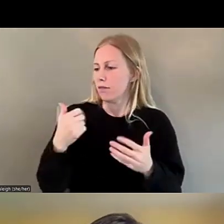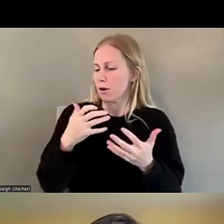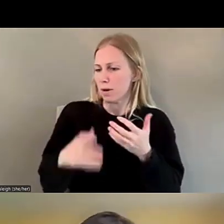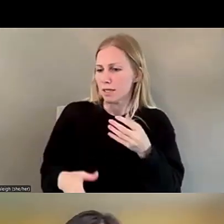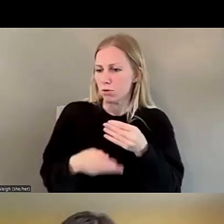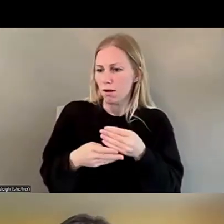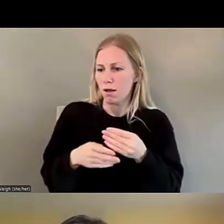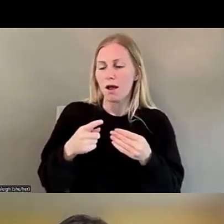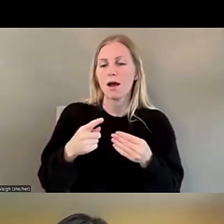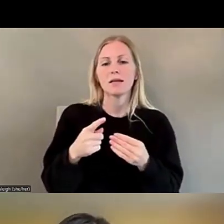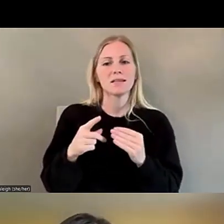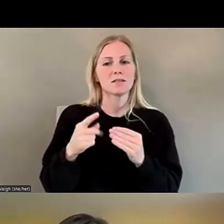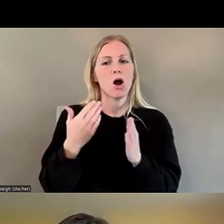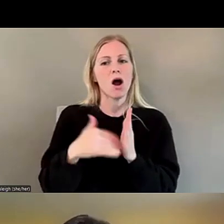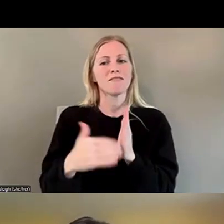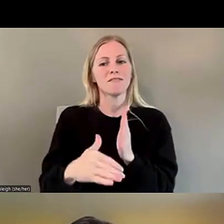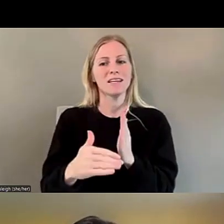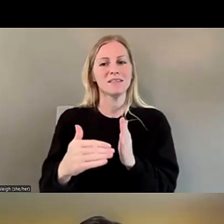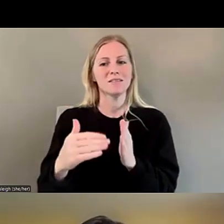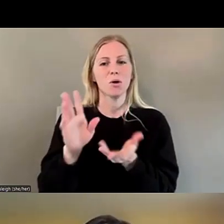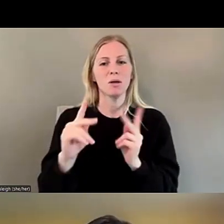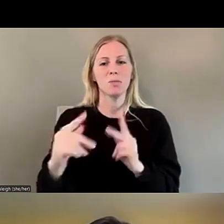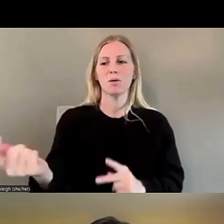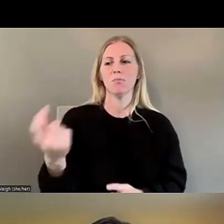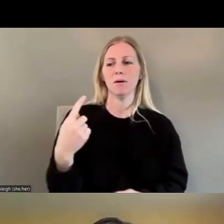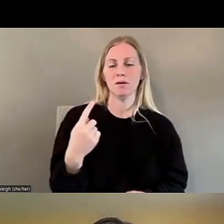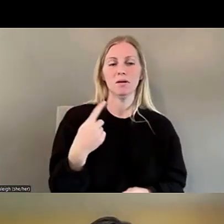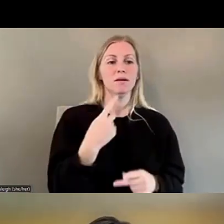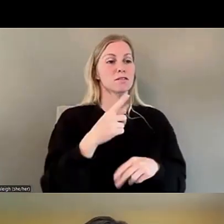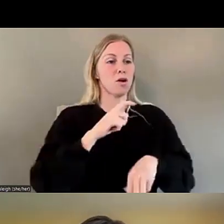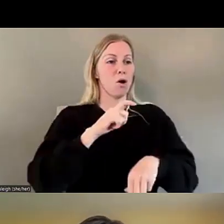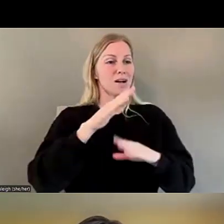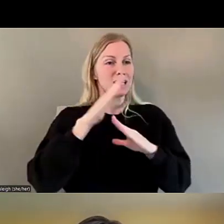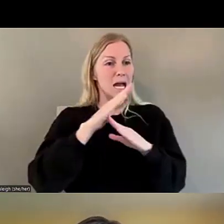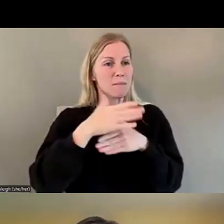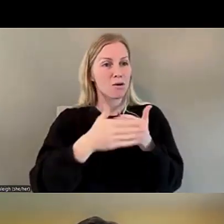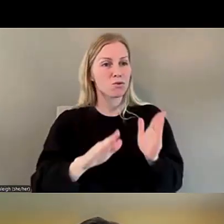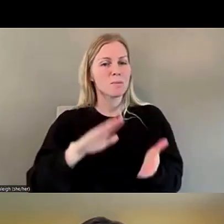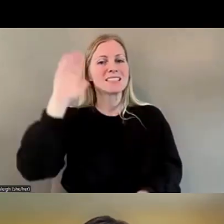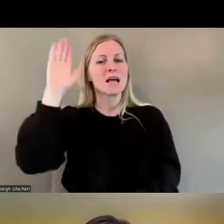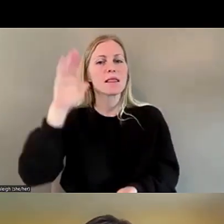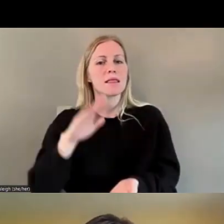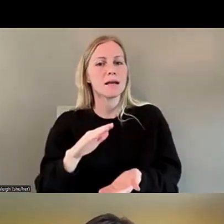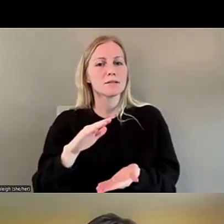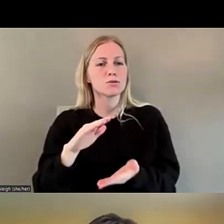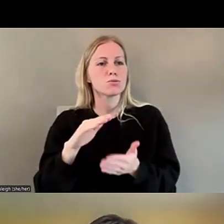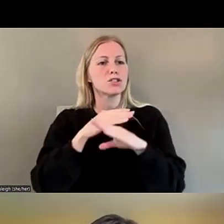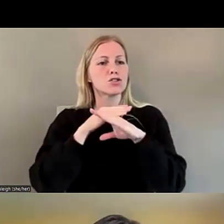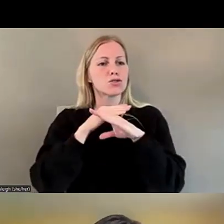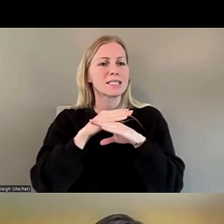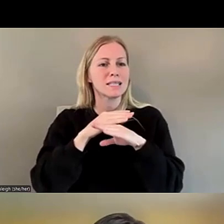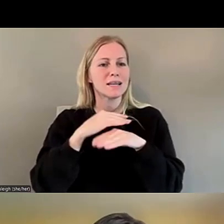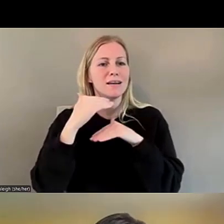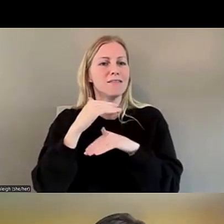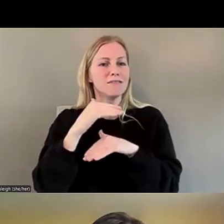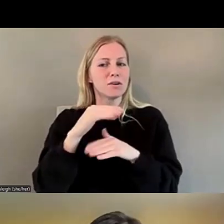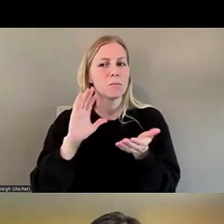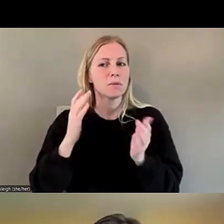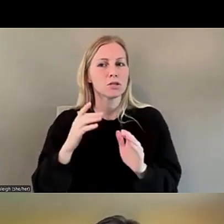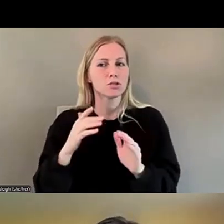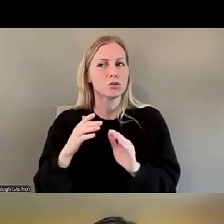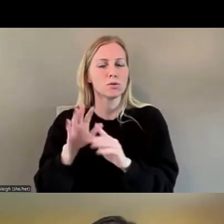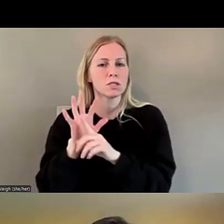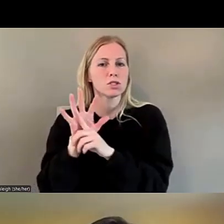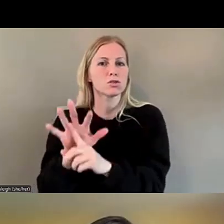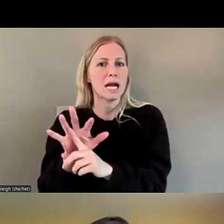question, isn't a timeout room like less restrictive than restraint? And I think, if you're talking about